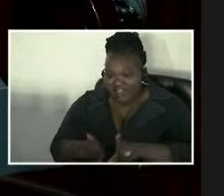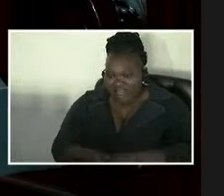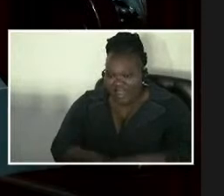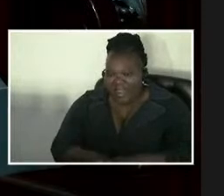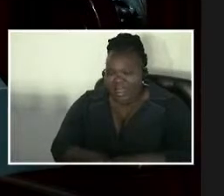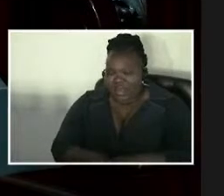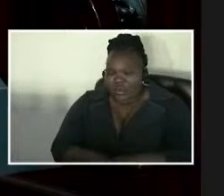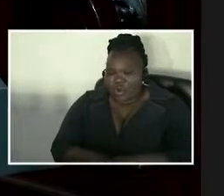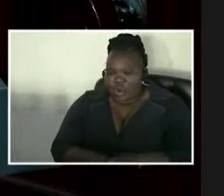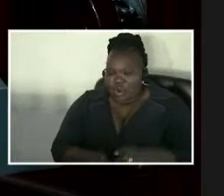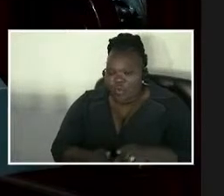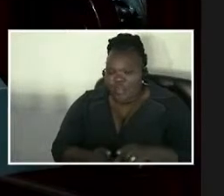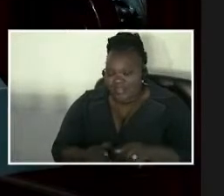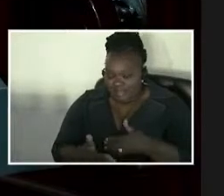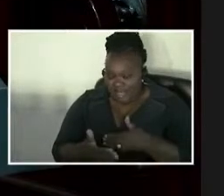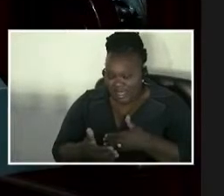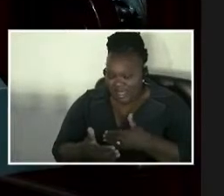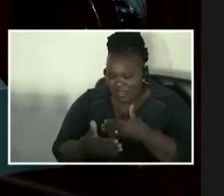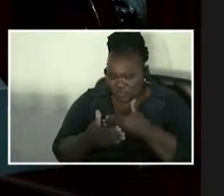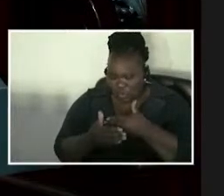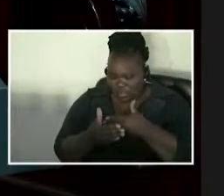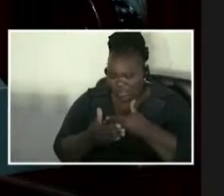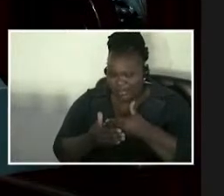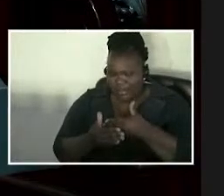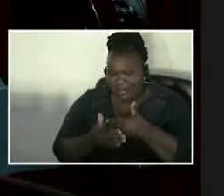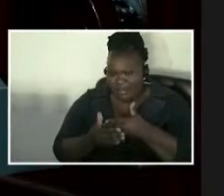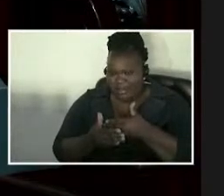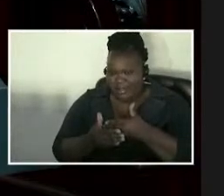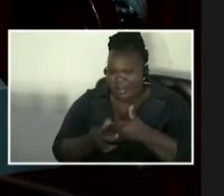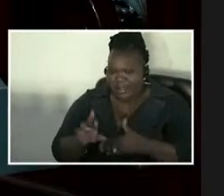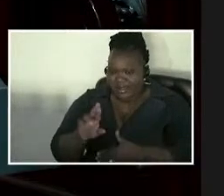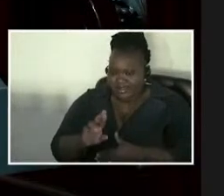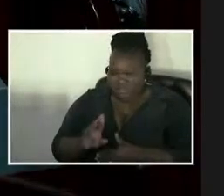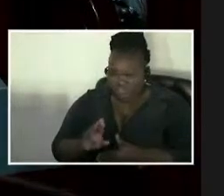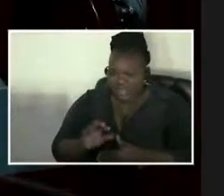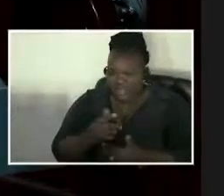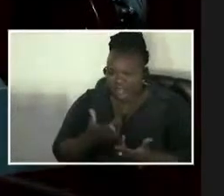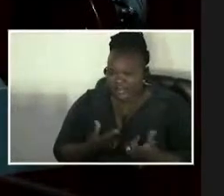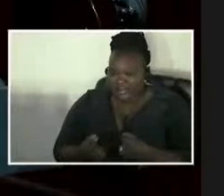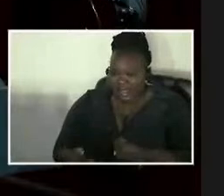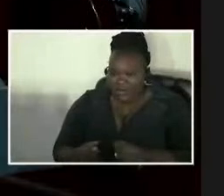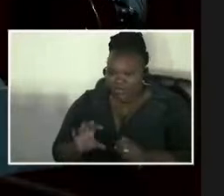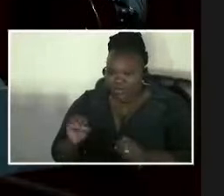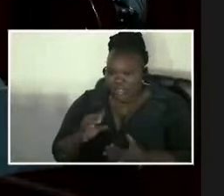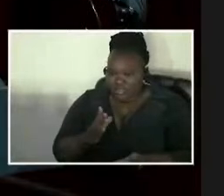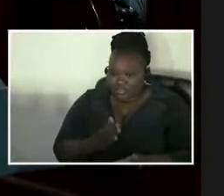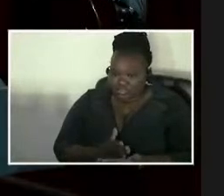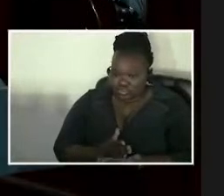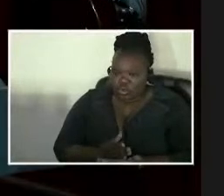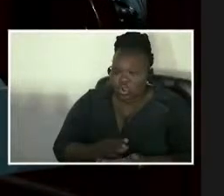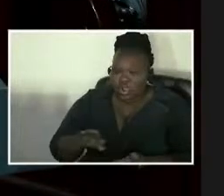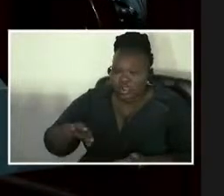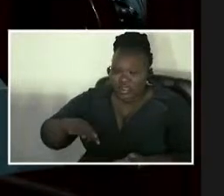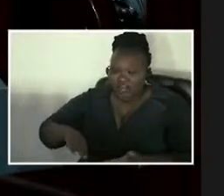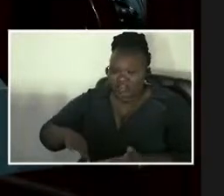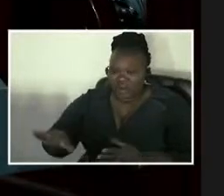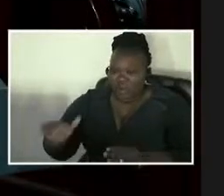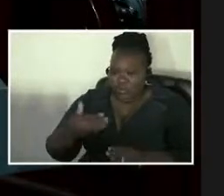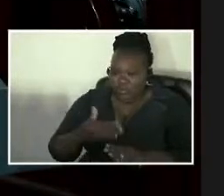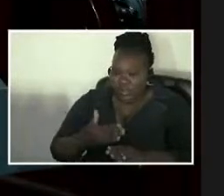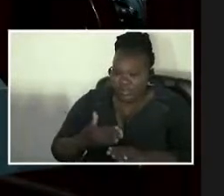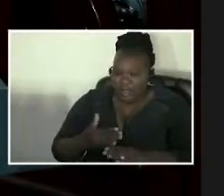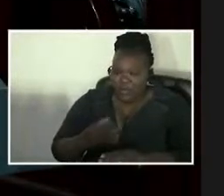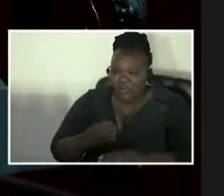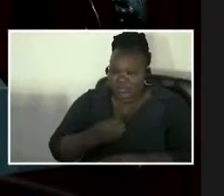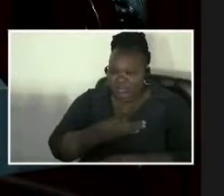proximity admittedly rationalization is done so as to ensure gainful employment of the